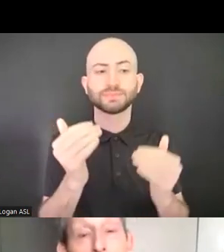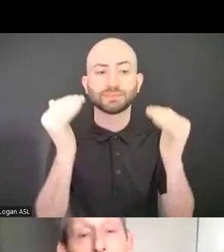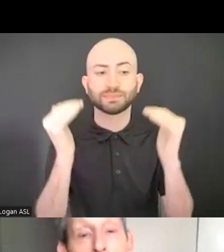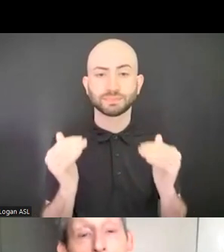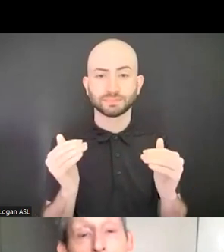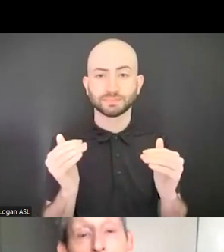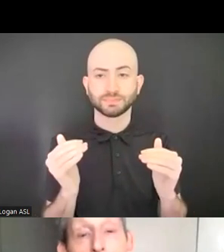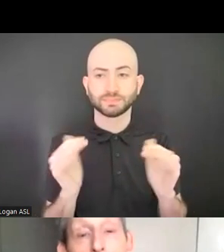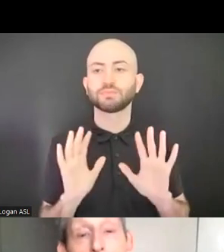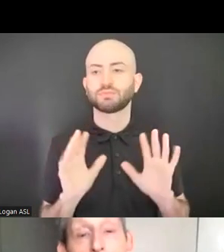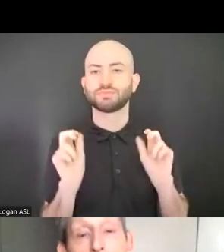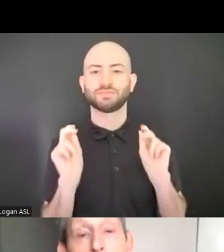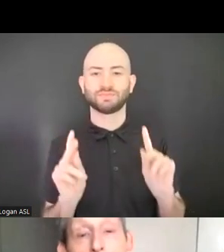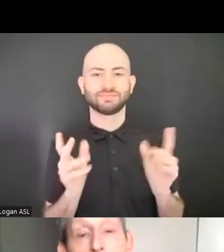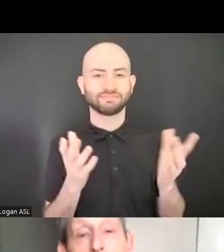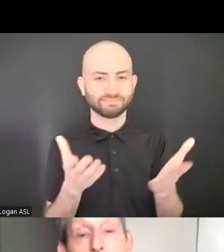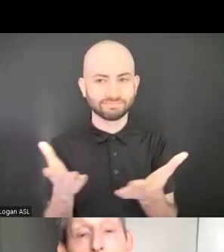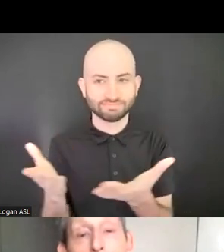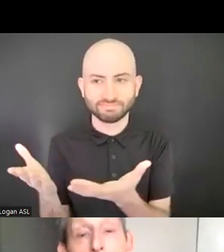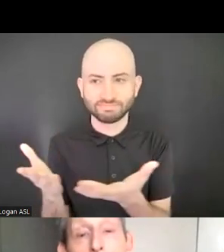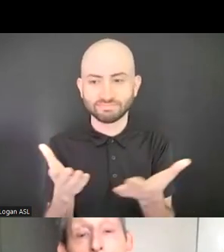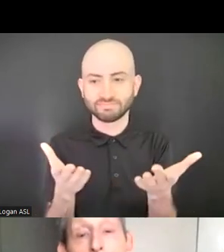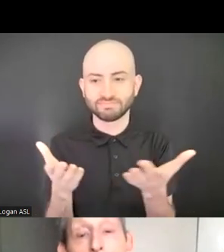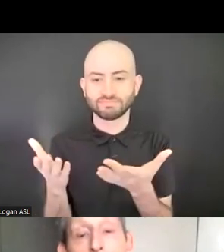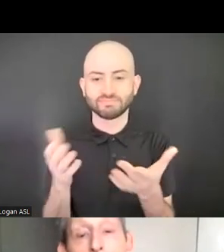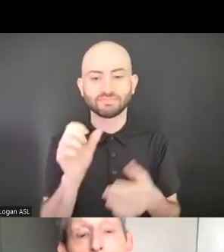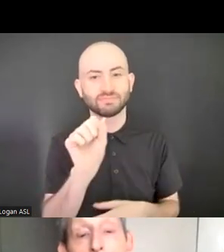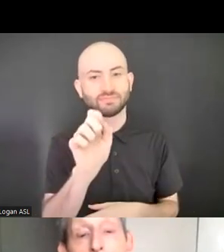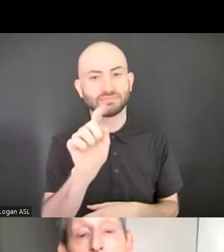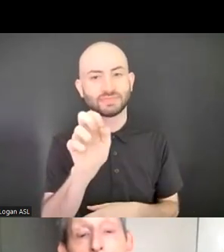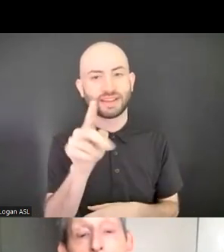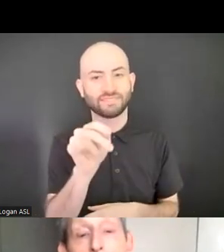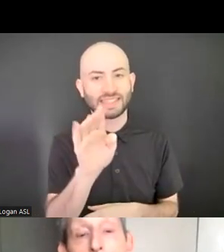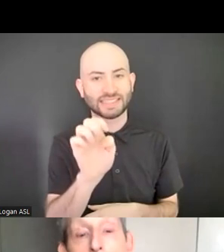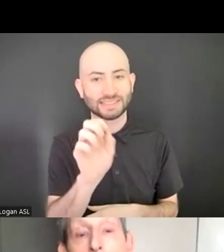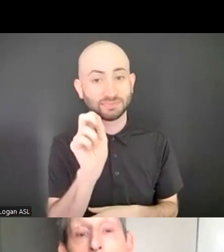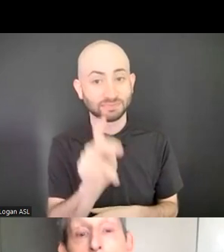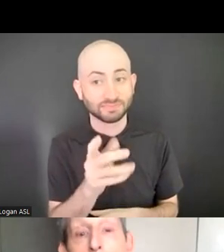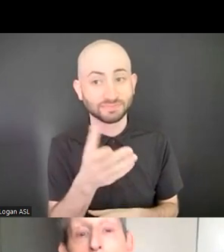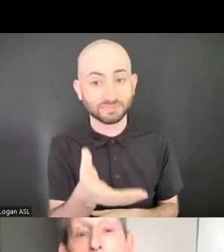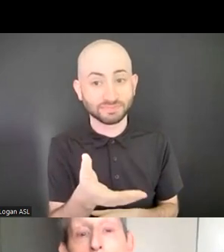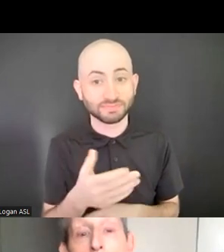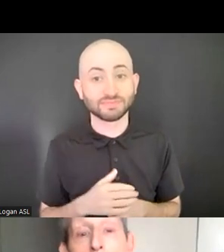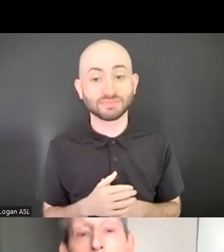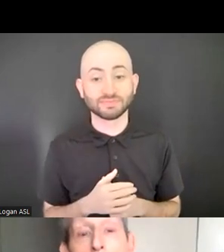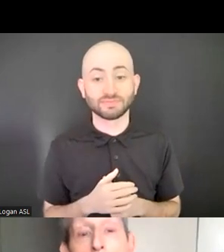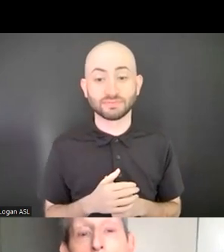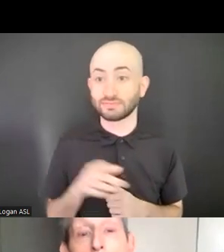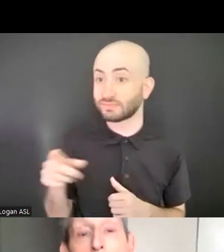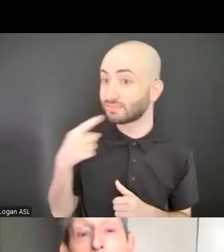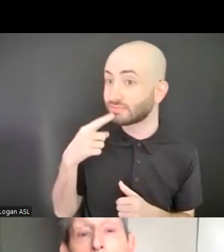okay did you say stephanie